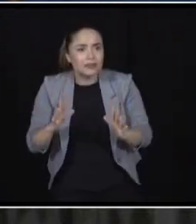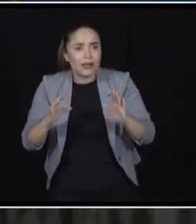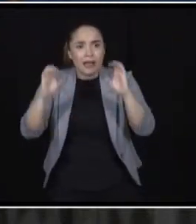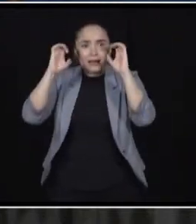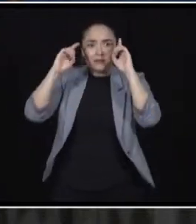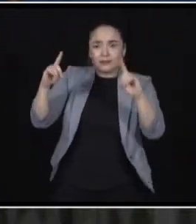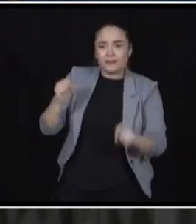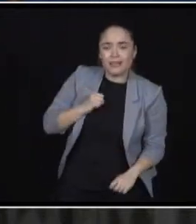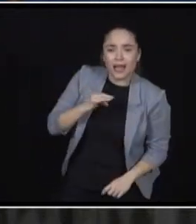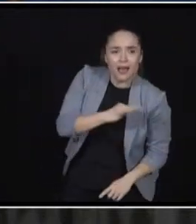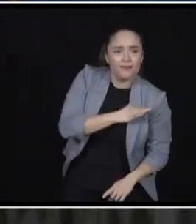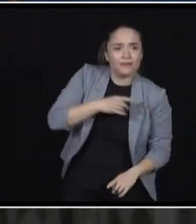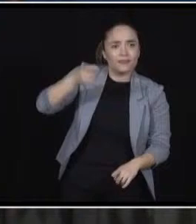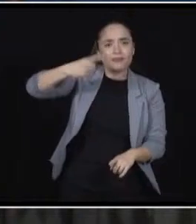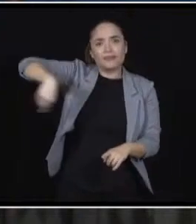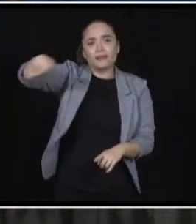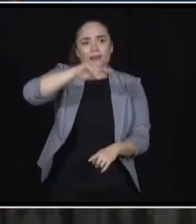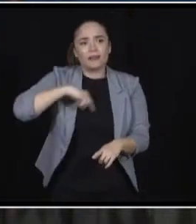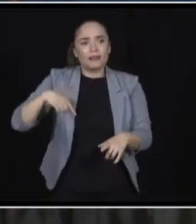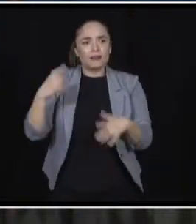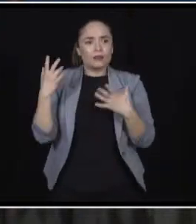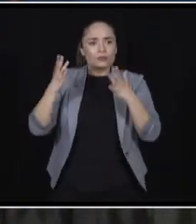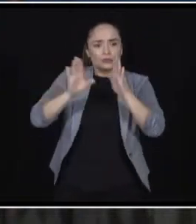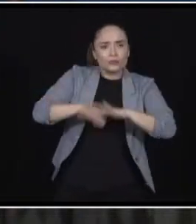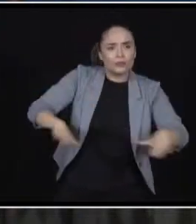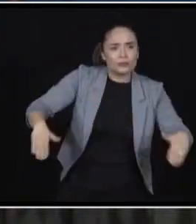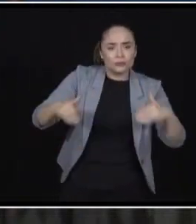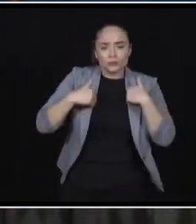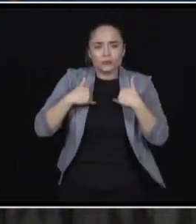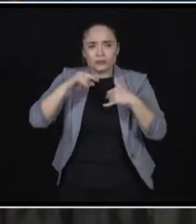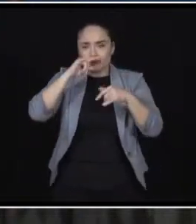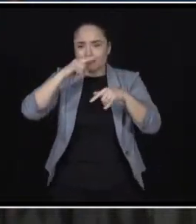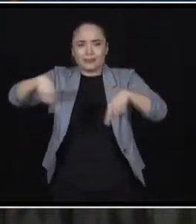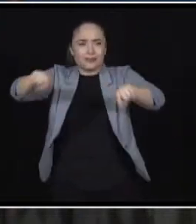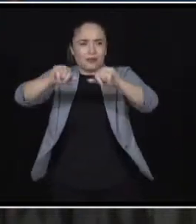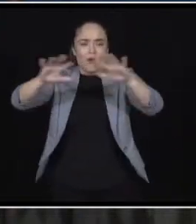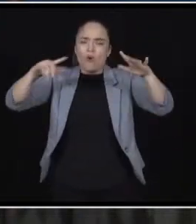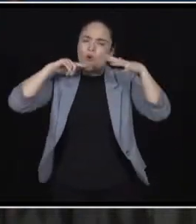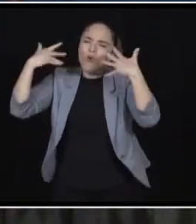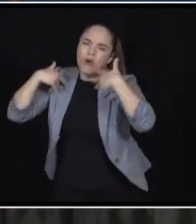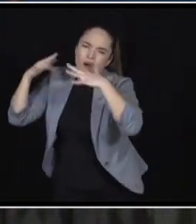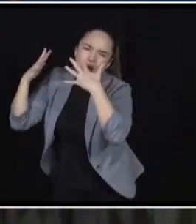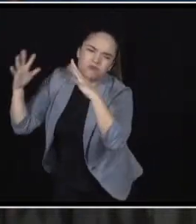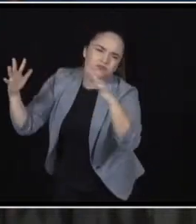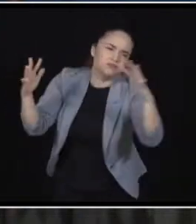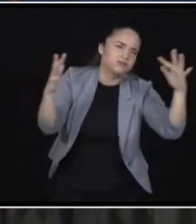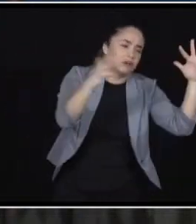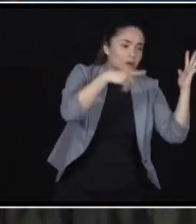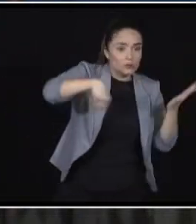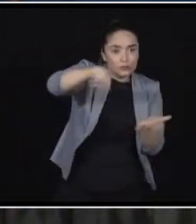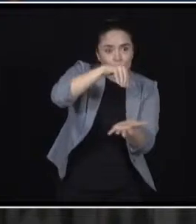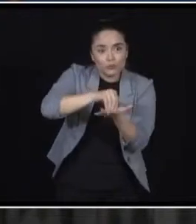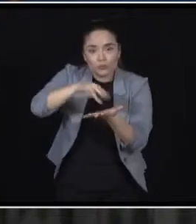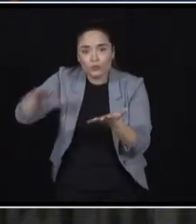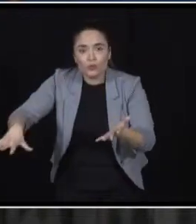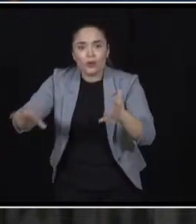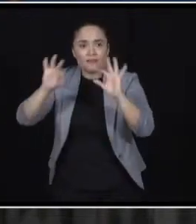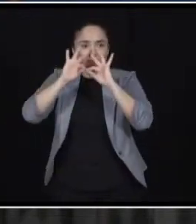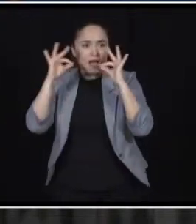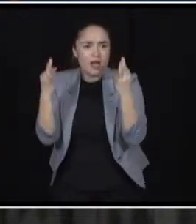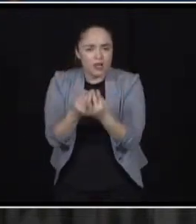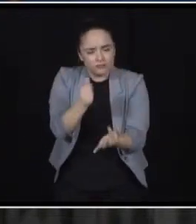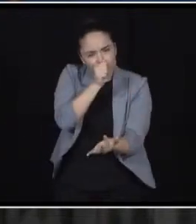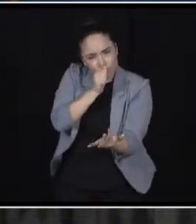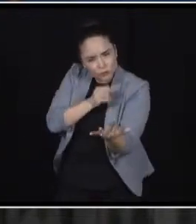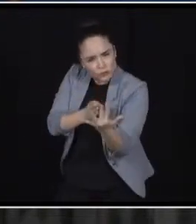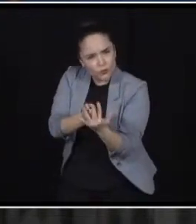service during this pandemic. And of course, I want to recognize the resilience of our students and families. This past year has been